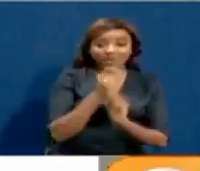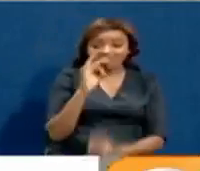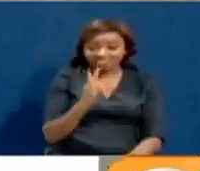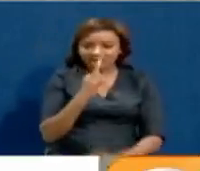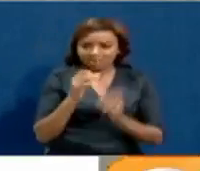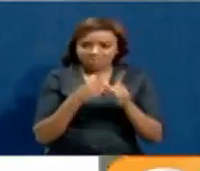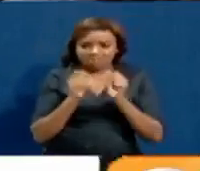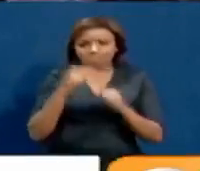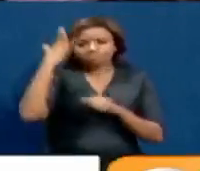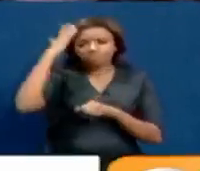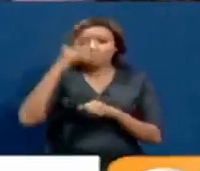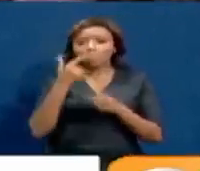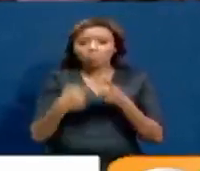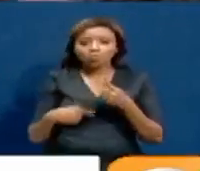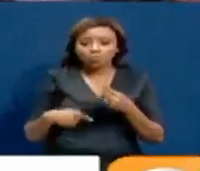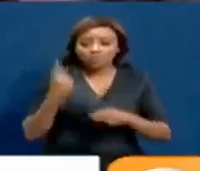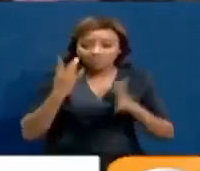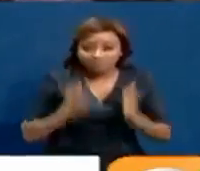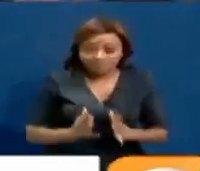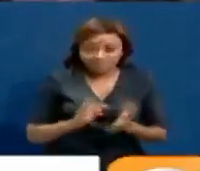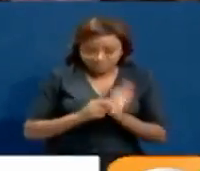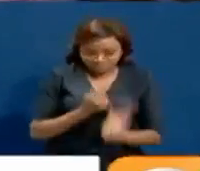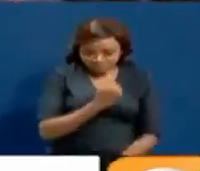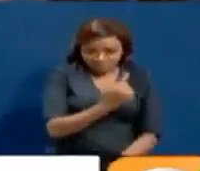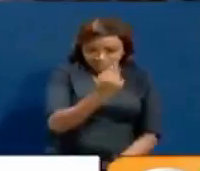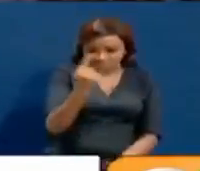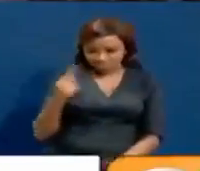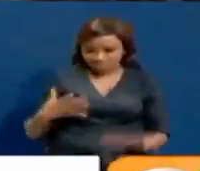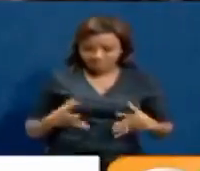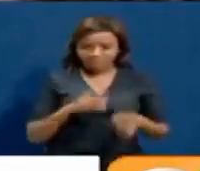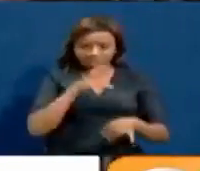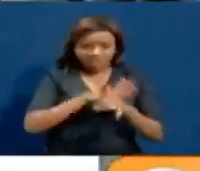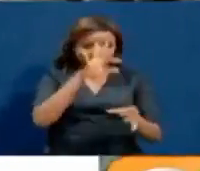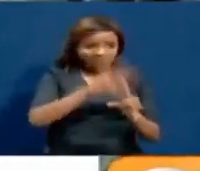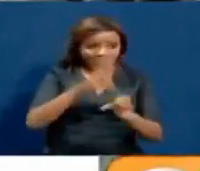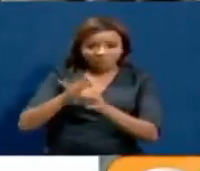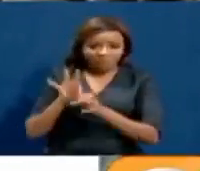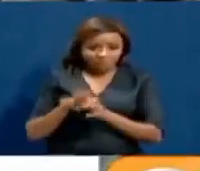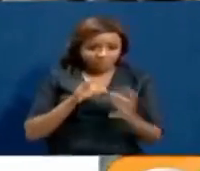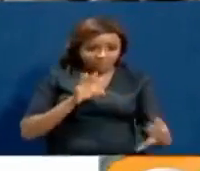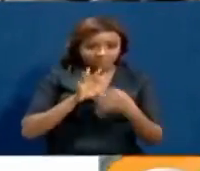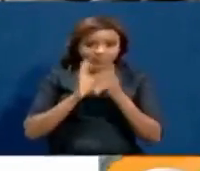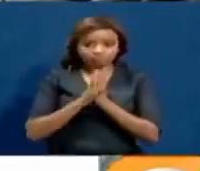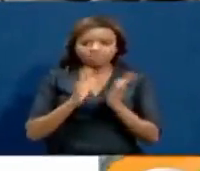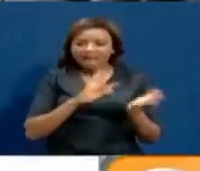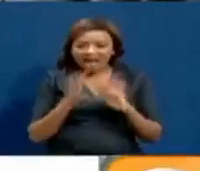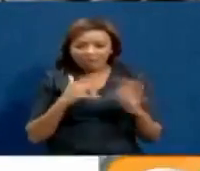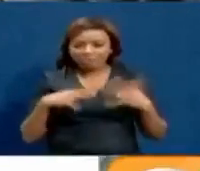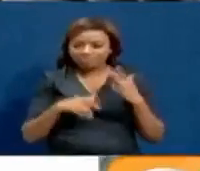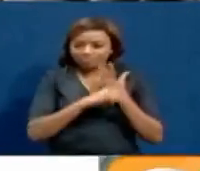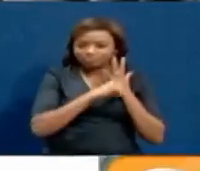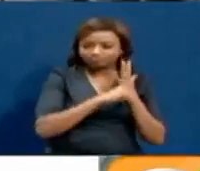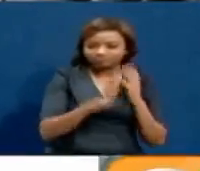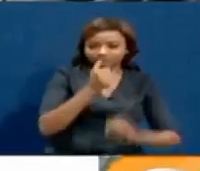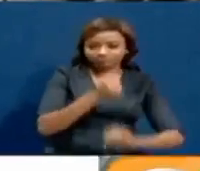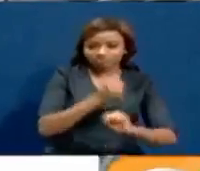exactly who's the winner. Now, each state gets a number of electoral college votes, partly based on its population, and there